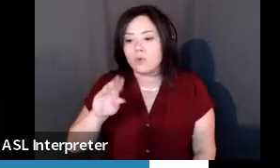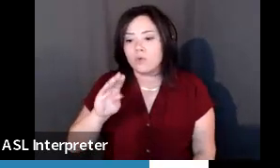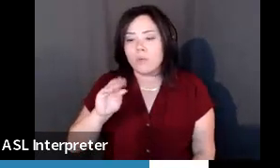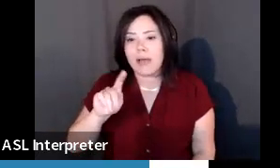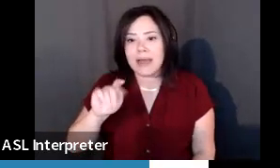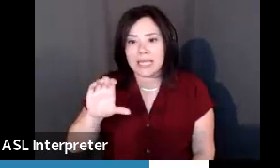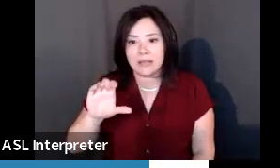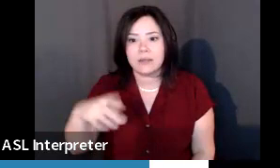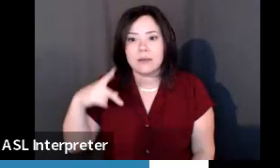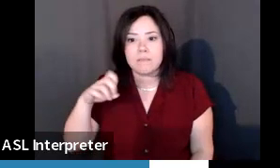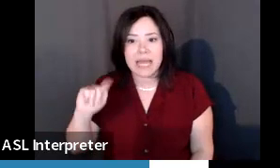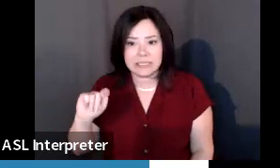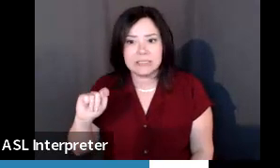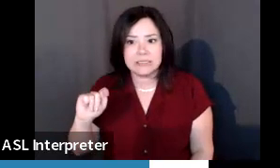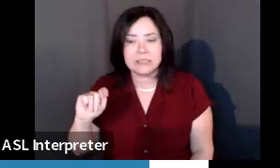have